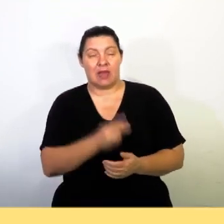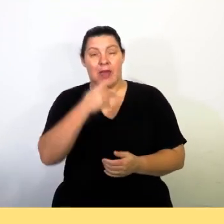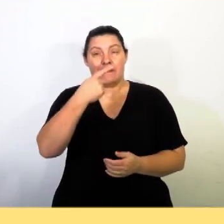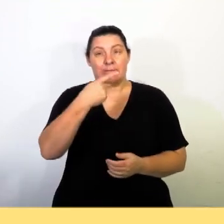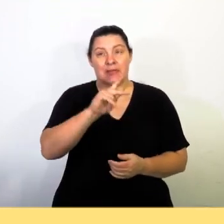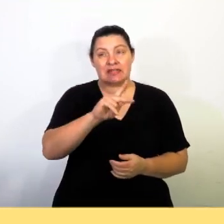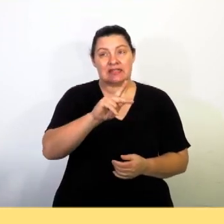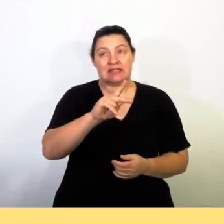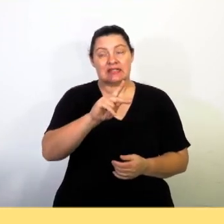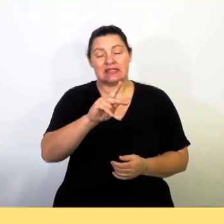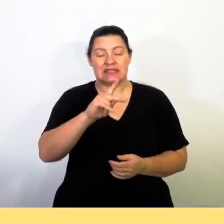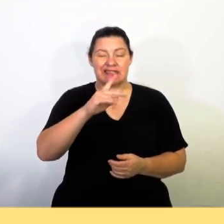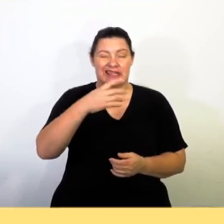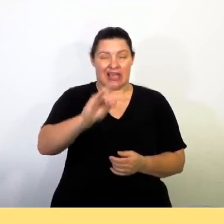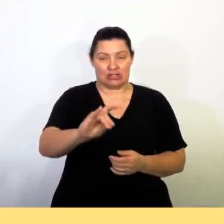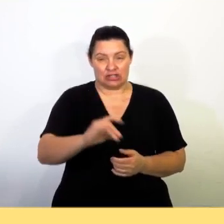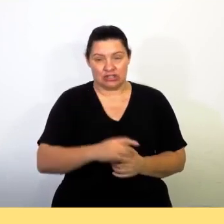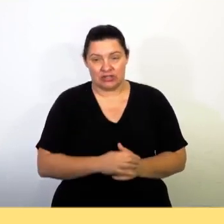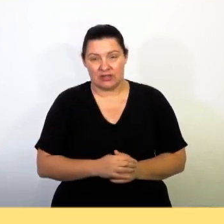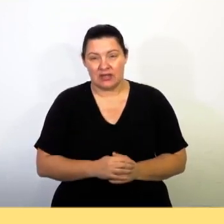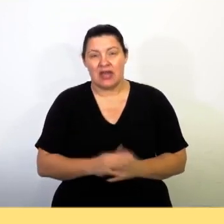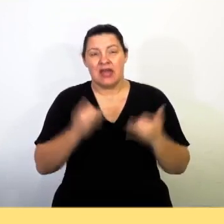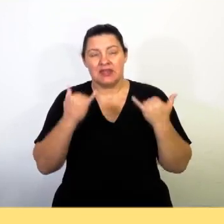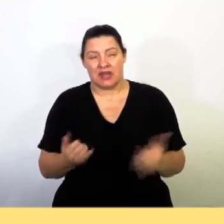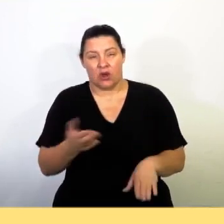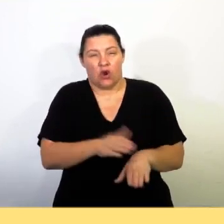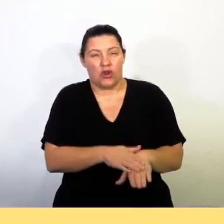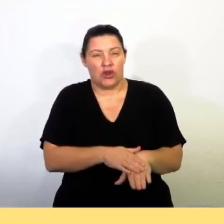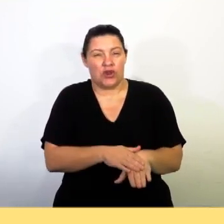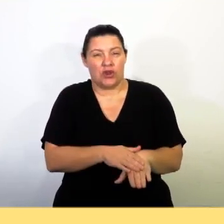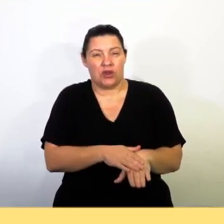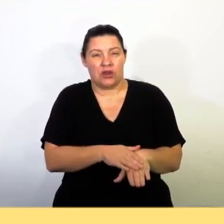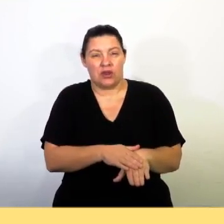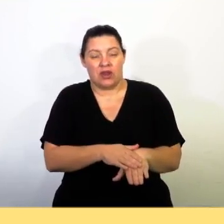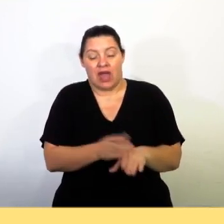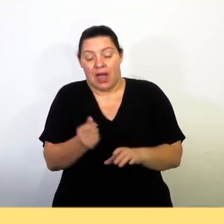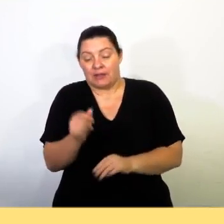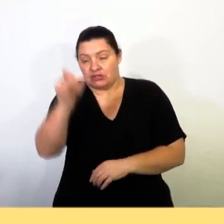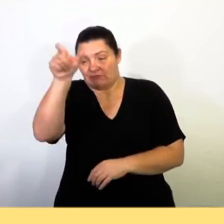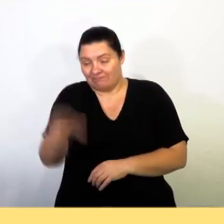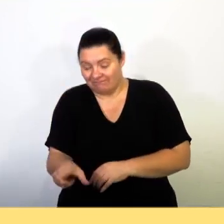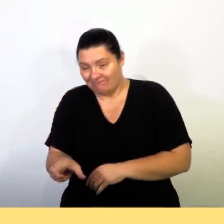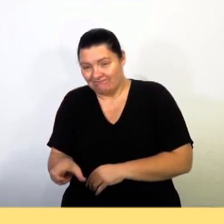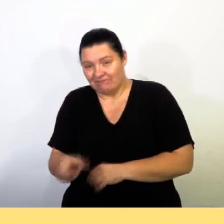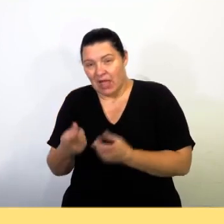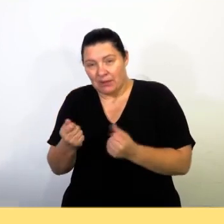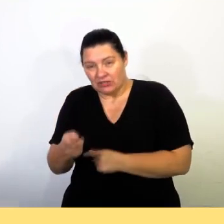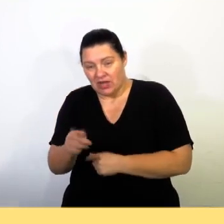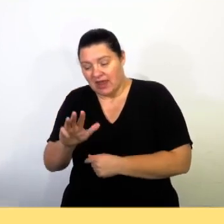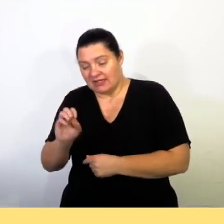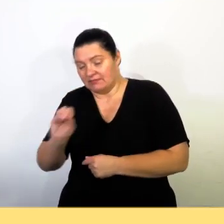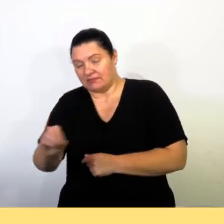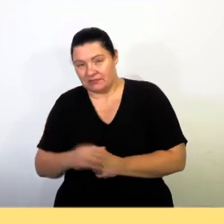say petty cash, and then on the amount column, I'm going to put